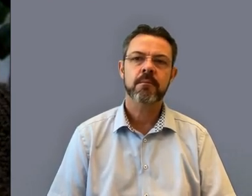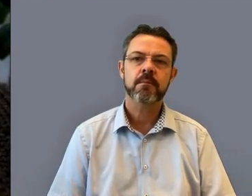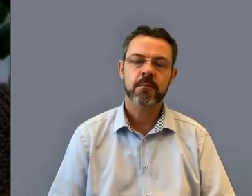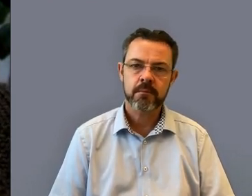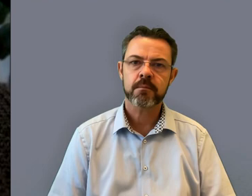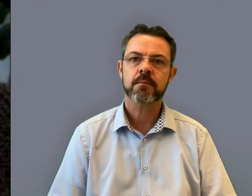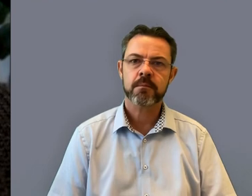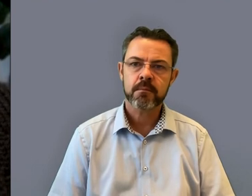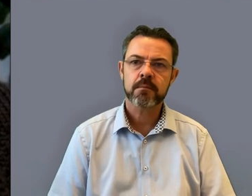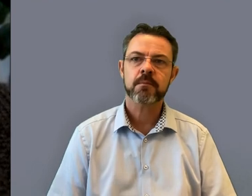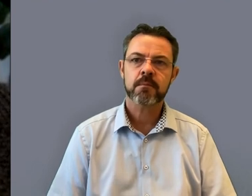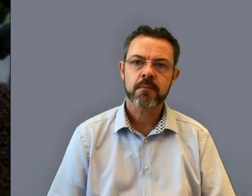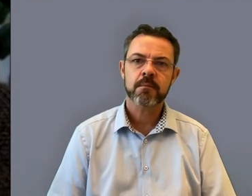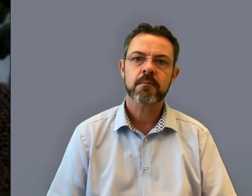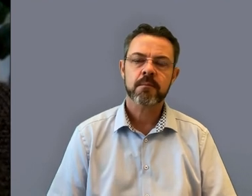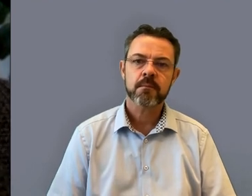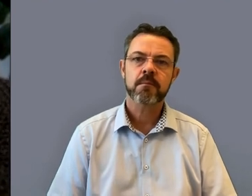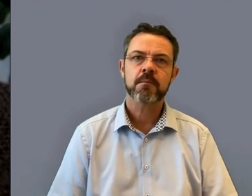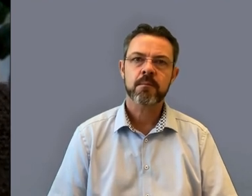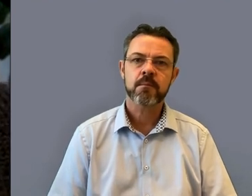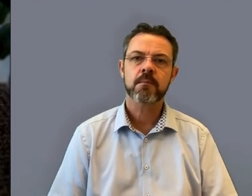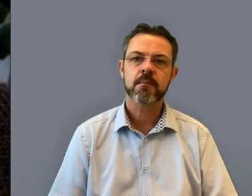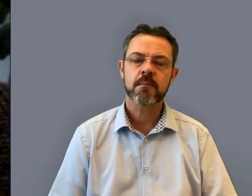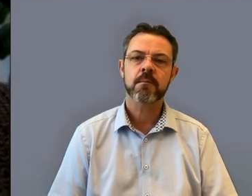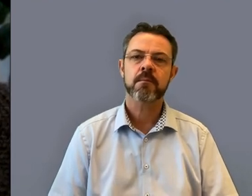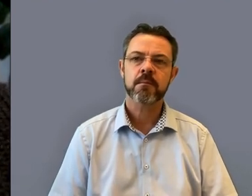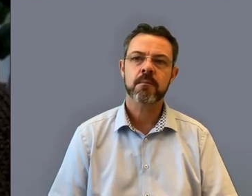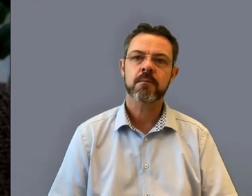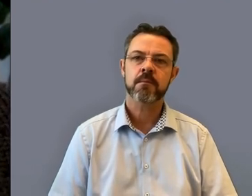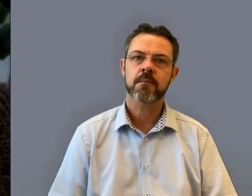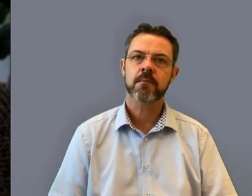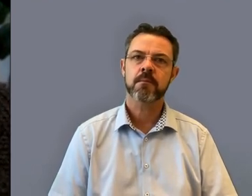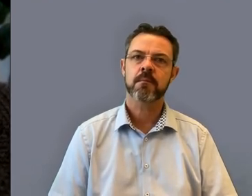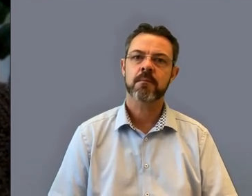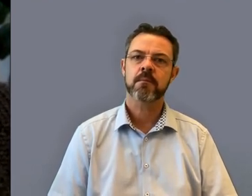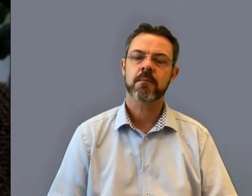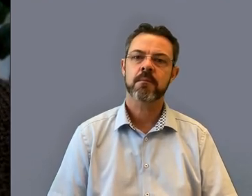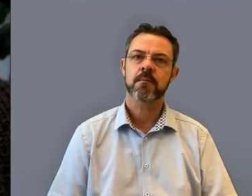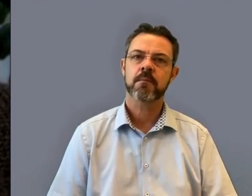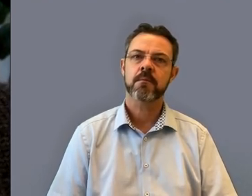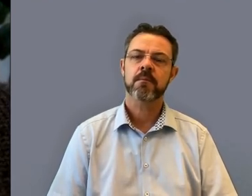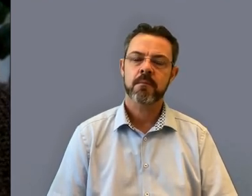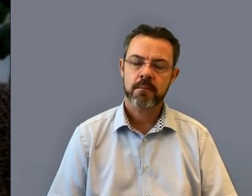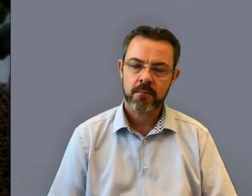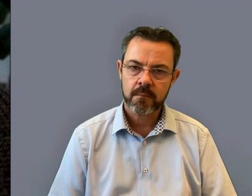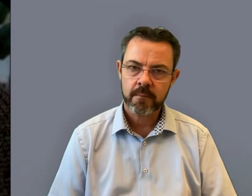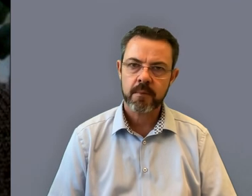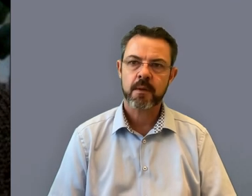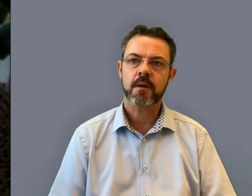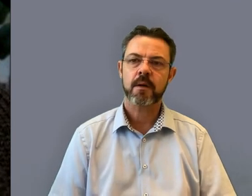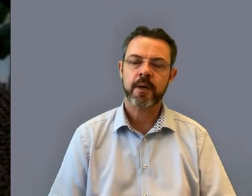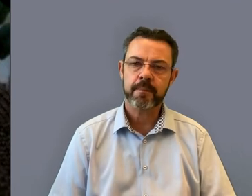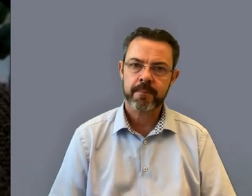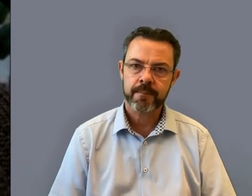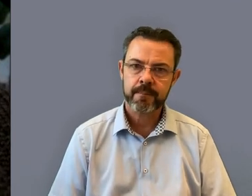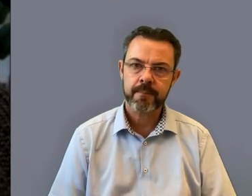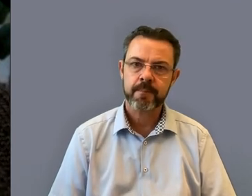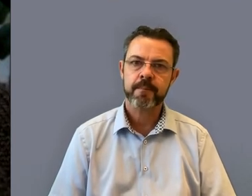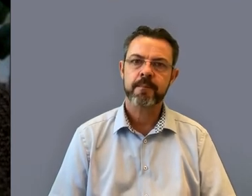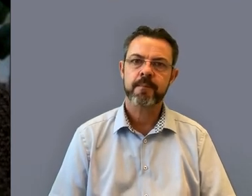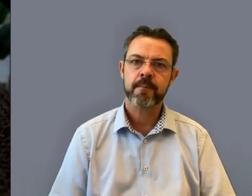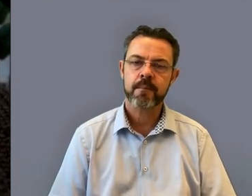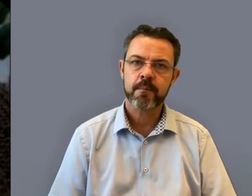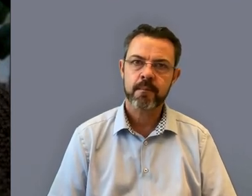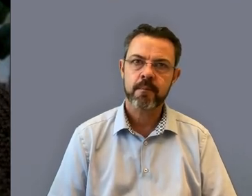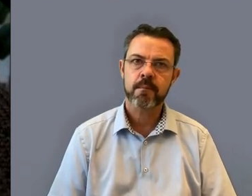in practice, by the fact that they've survived and they've implemented means they have to account for variability. And I think